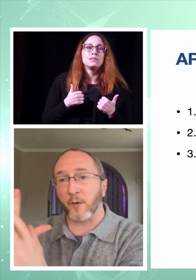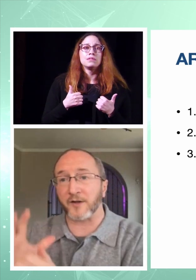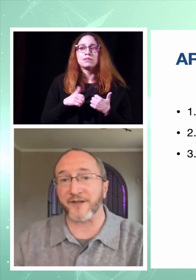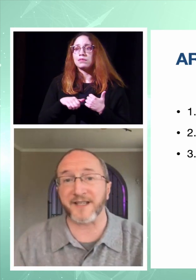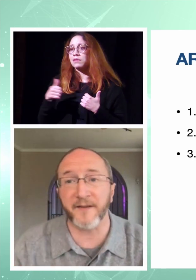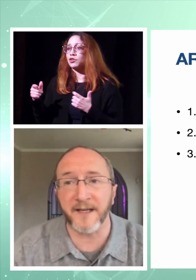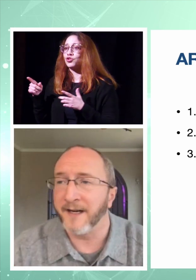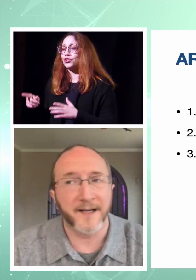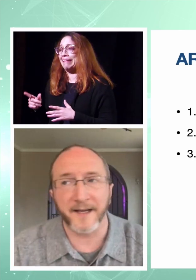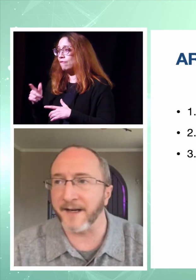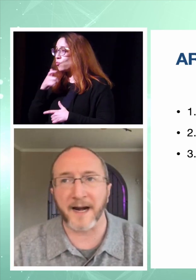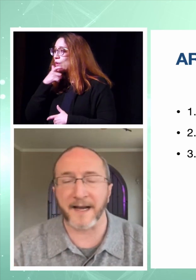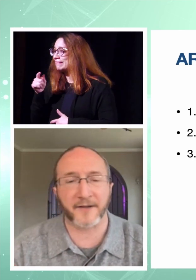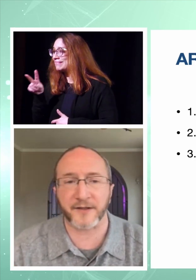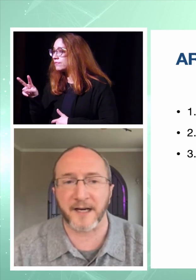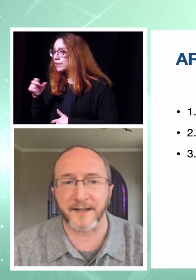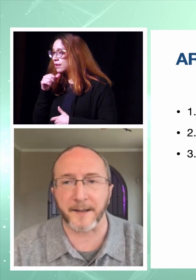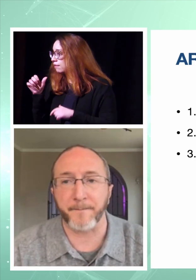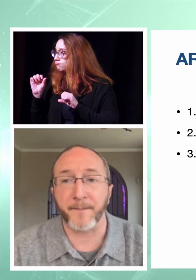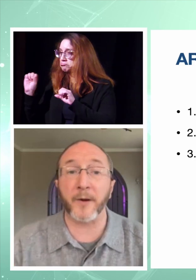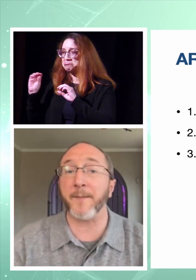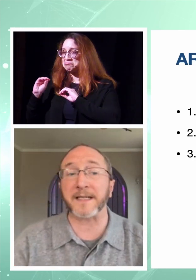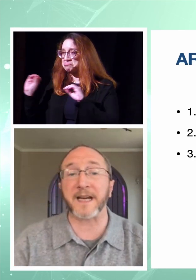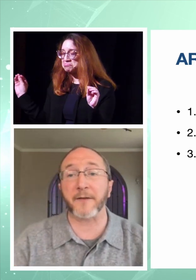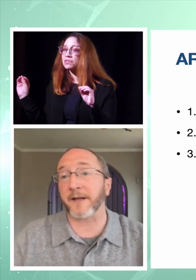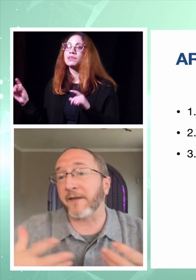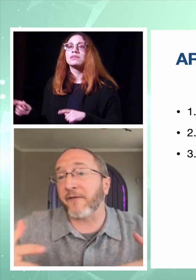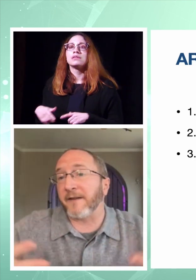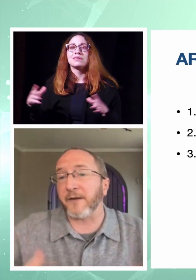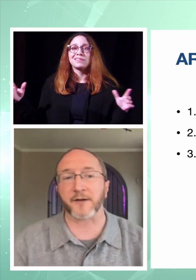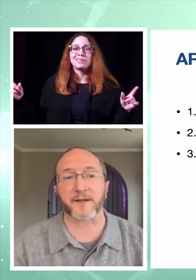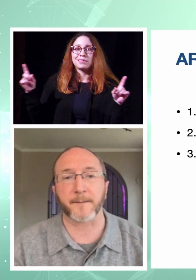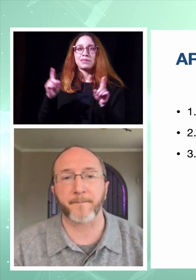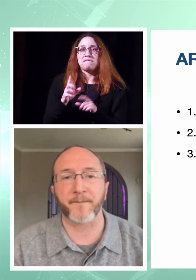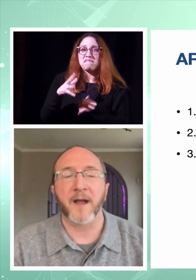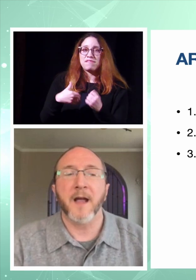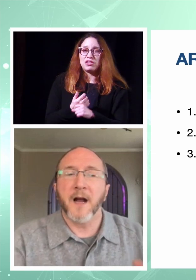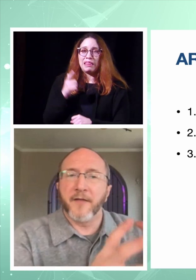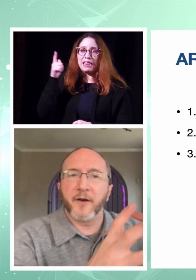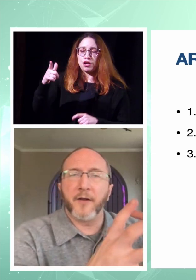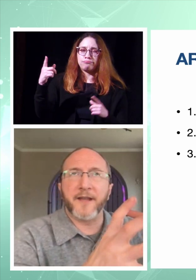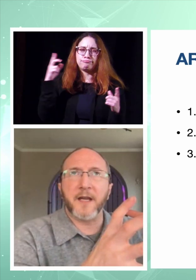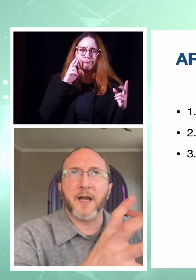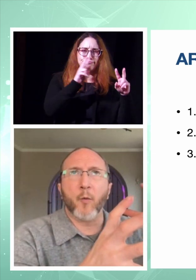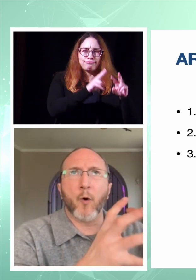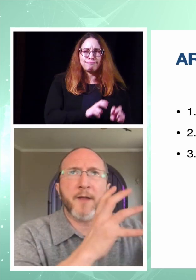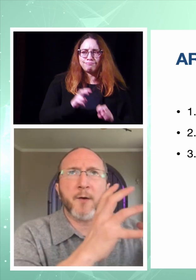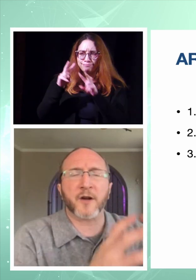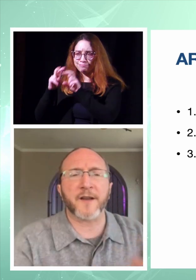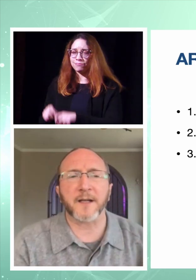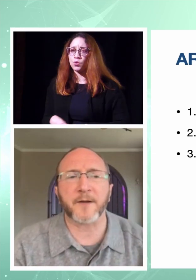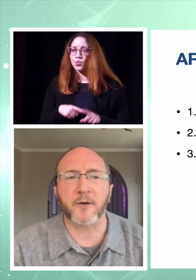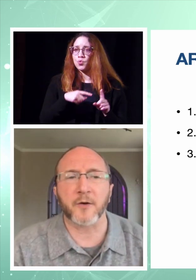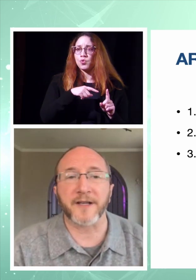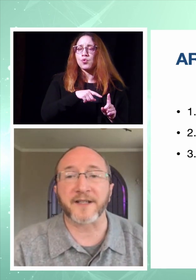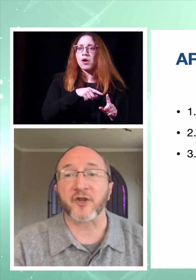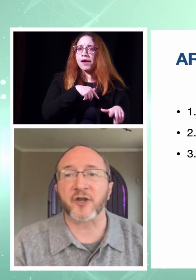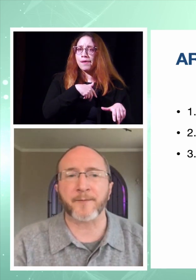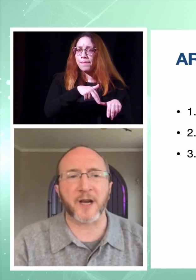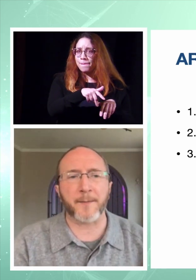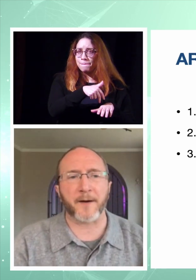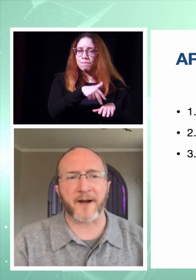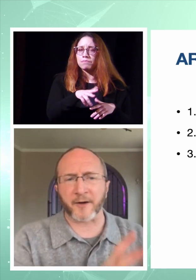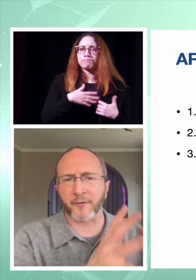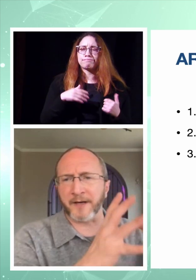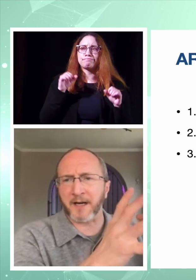of you that's watching TV and not exercising. And we get back together in like 5 years. The one that was on the elliptical is in